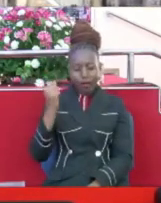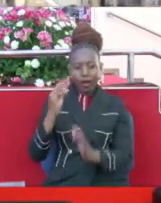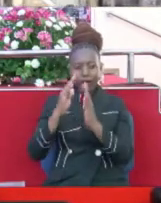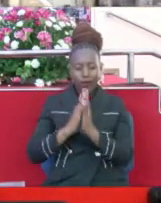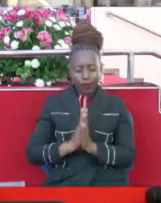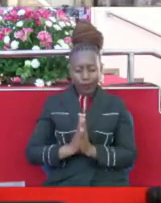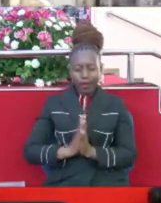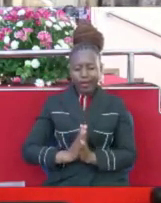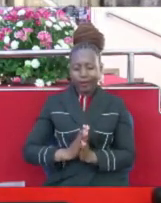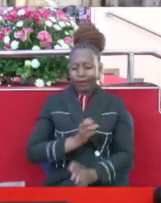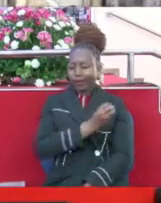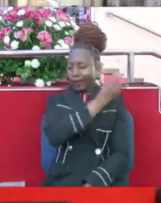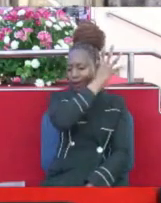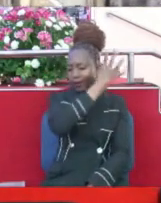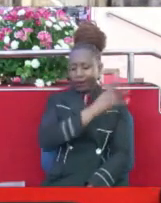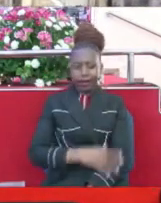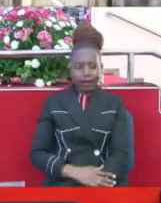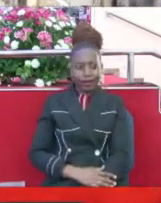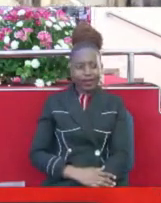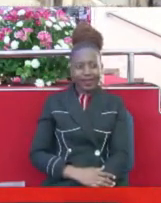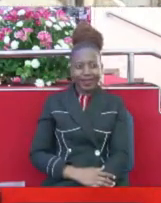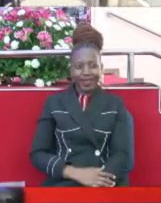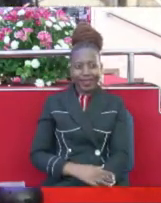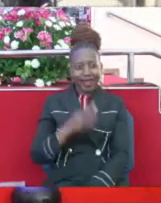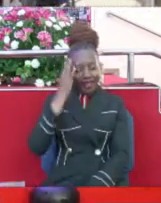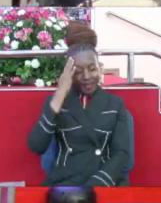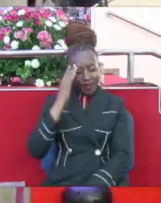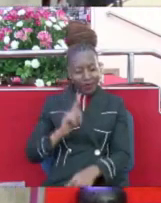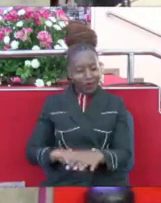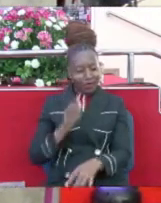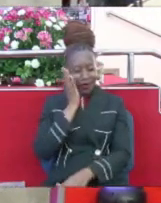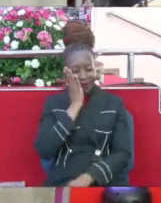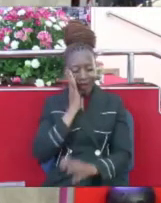voice. You know? And they knew when mom starts praying at the top of her